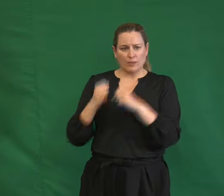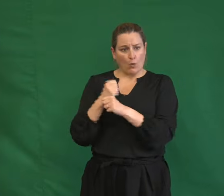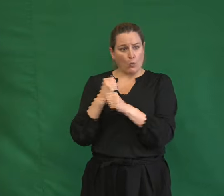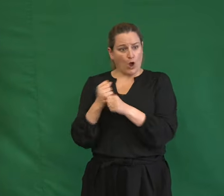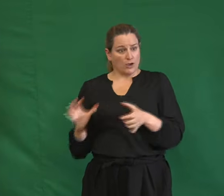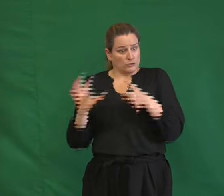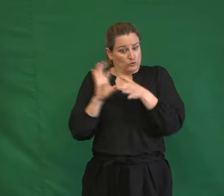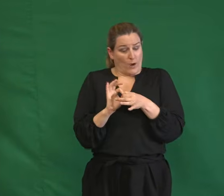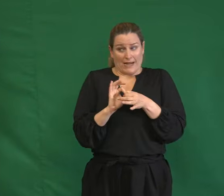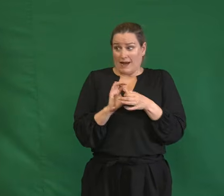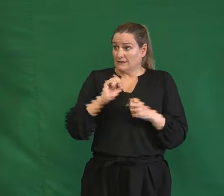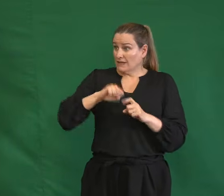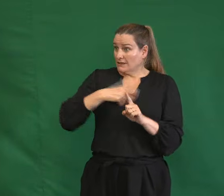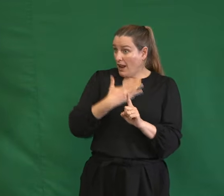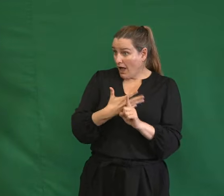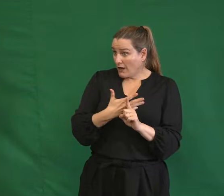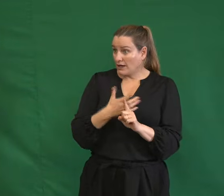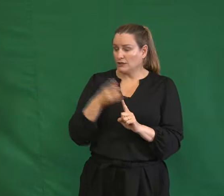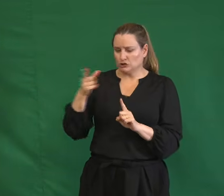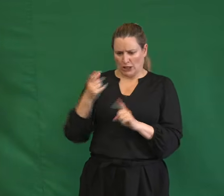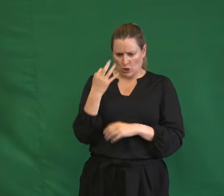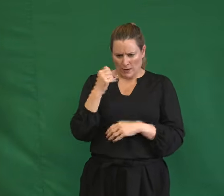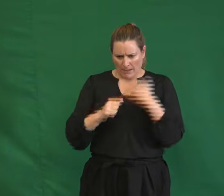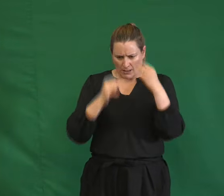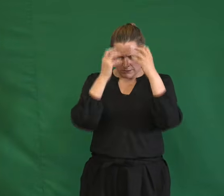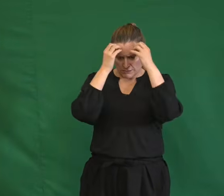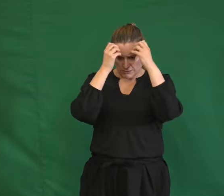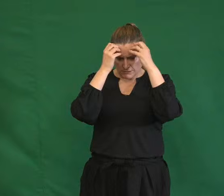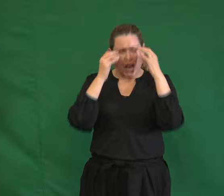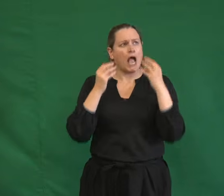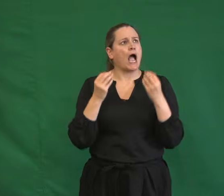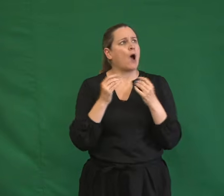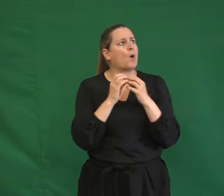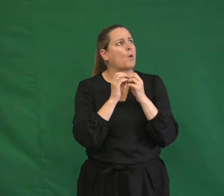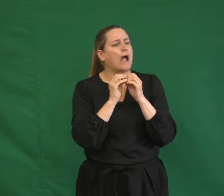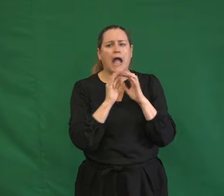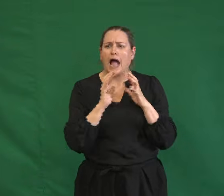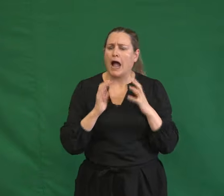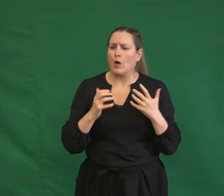can automatically create the LMS. Because the key thing here is, if you think